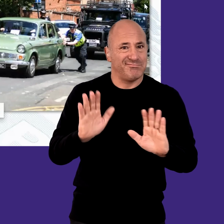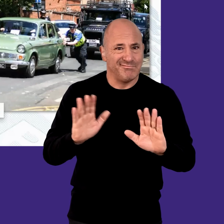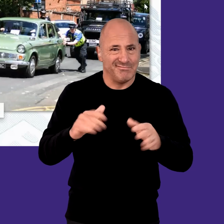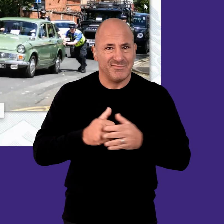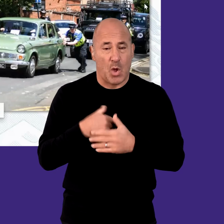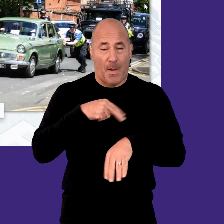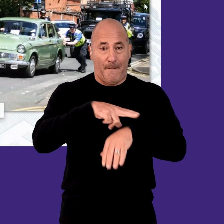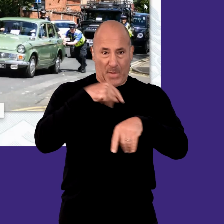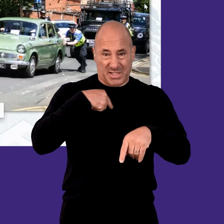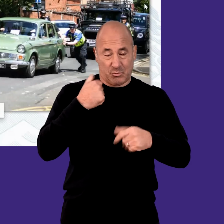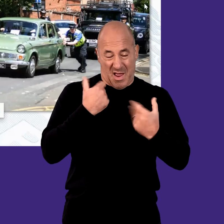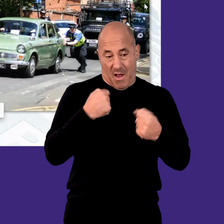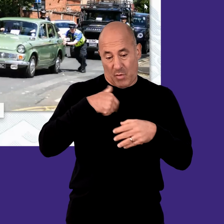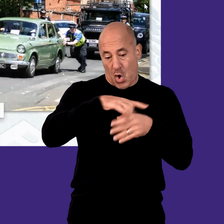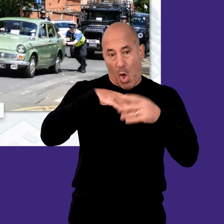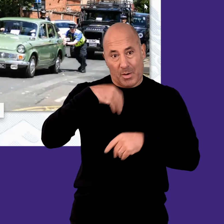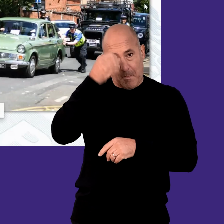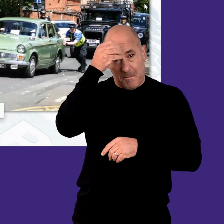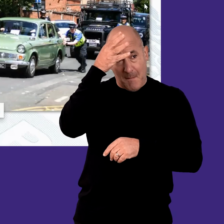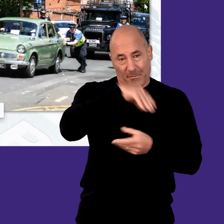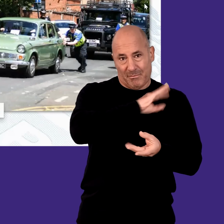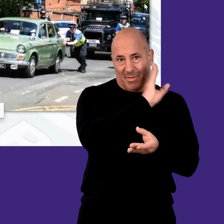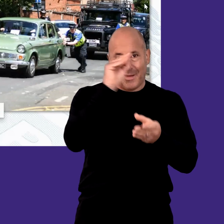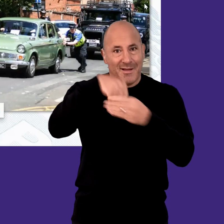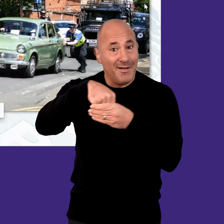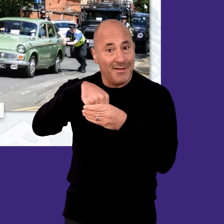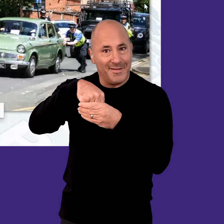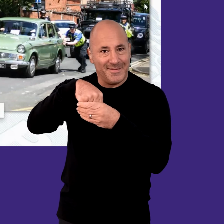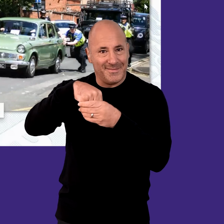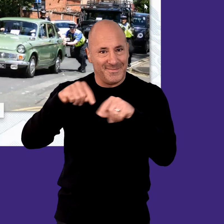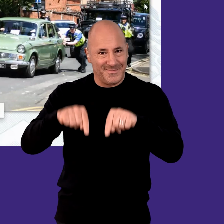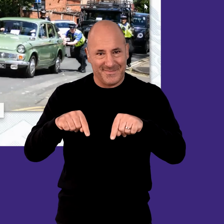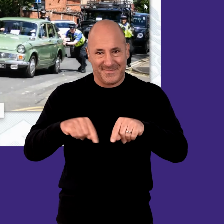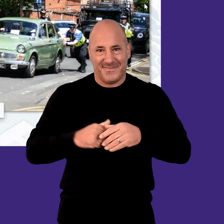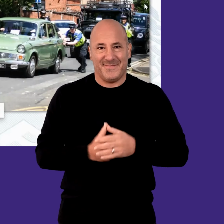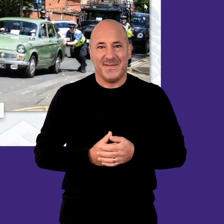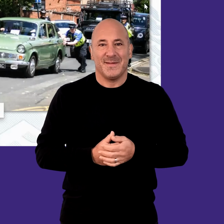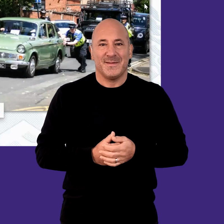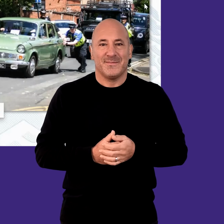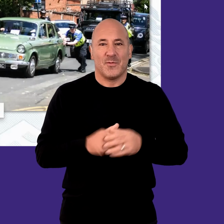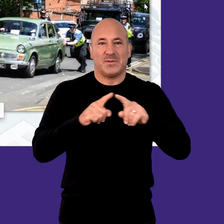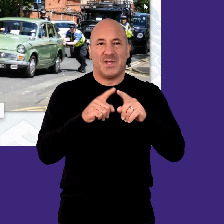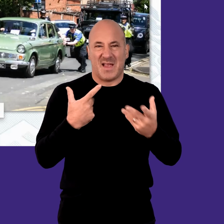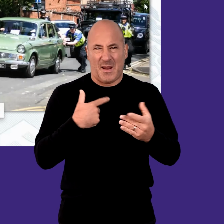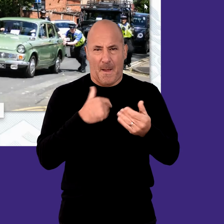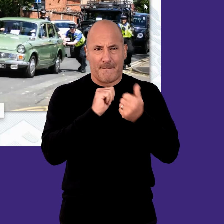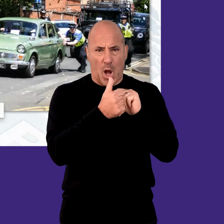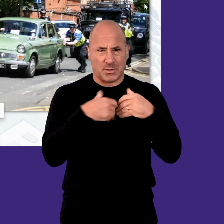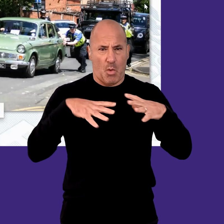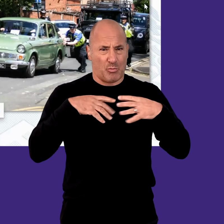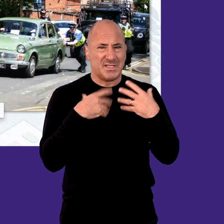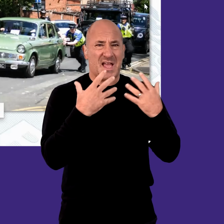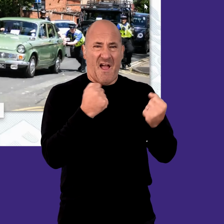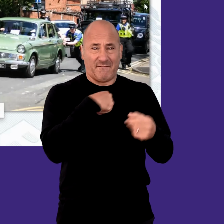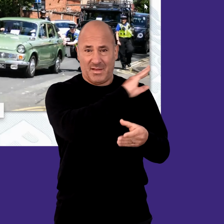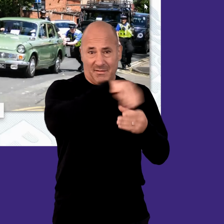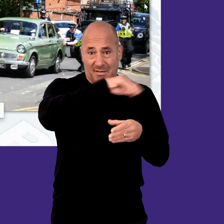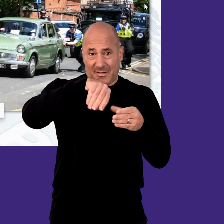freelancers, not a lot of them actually lived in the local area. So as the police, we were able to bring that local knowledge, we were able to bring some of our